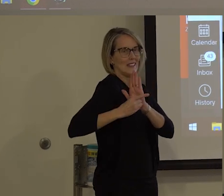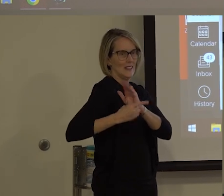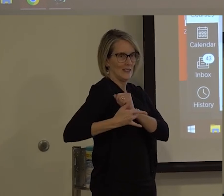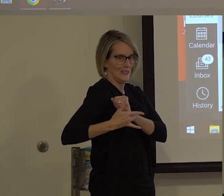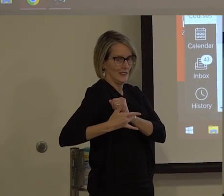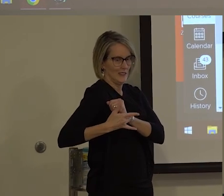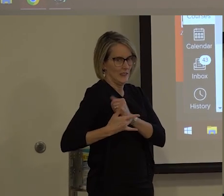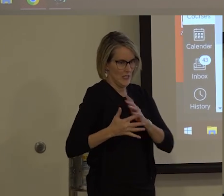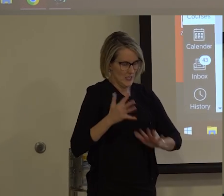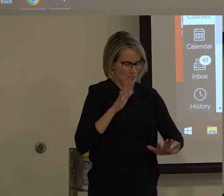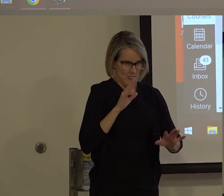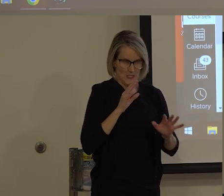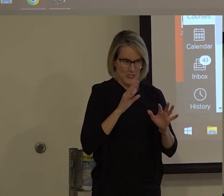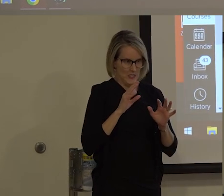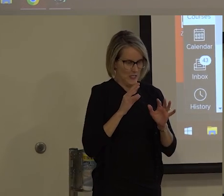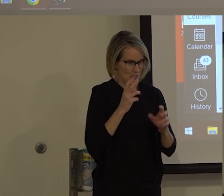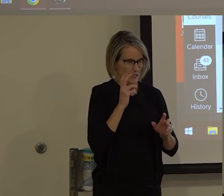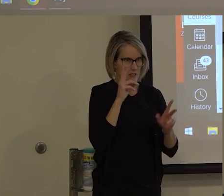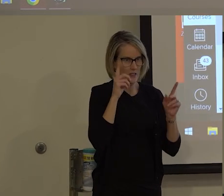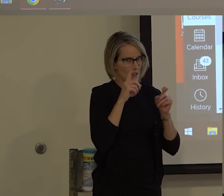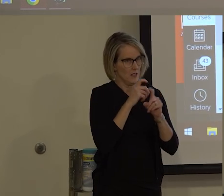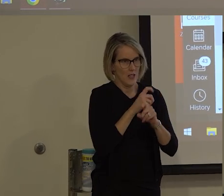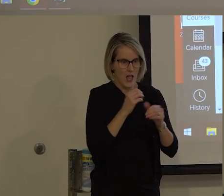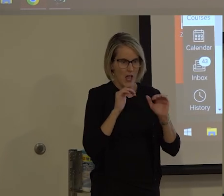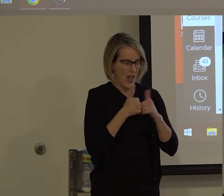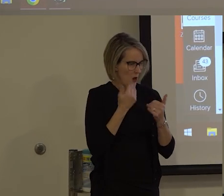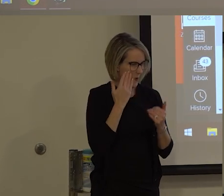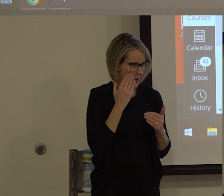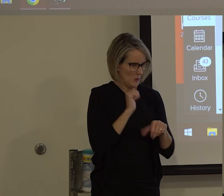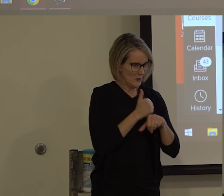difficult, particularly in terms of making sure things are accessible, knowing to put